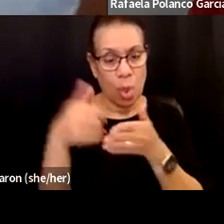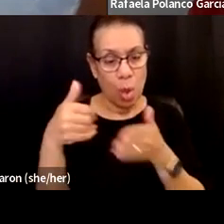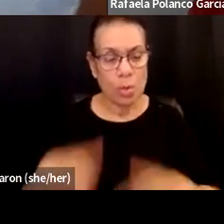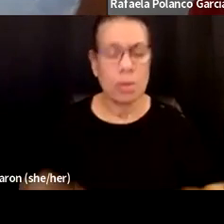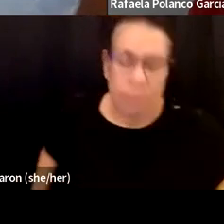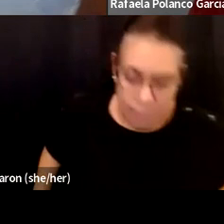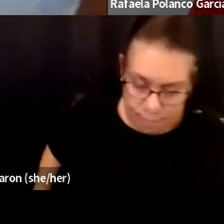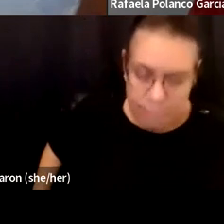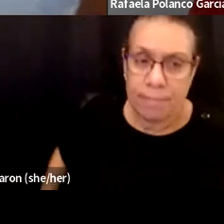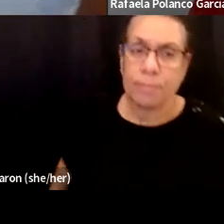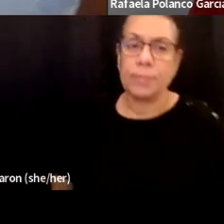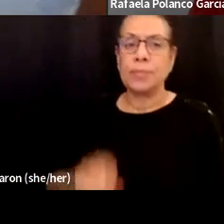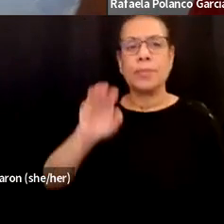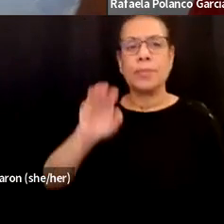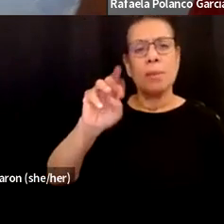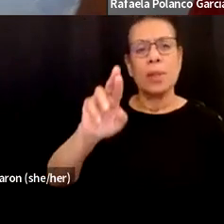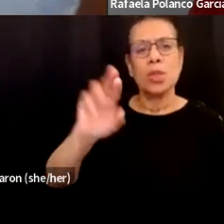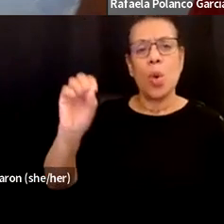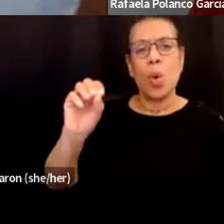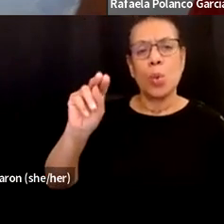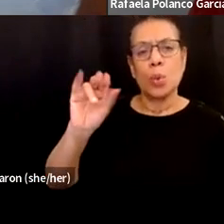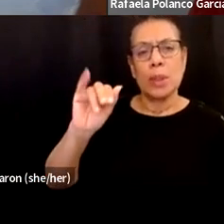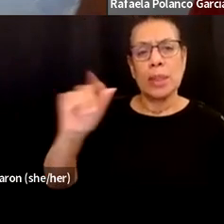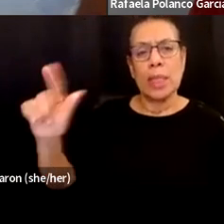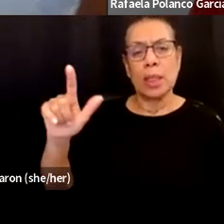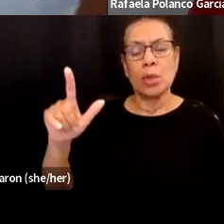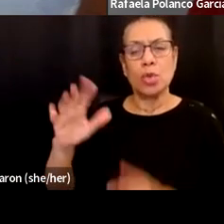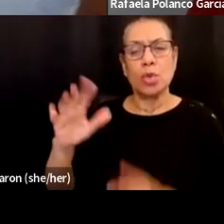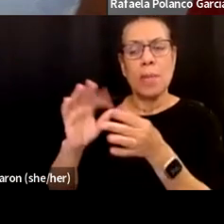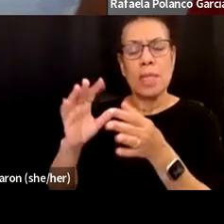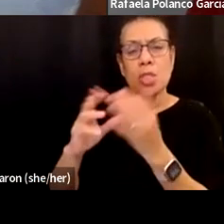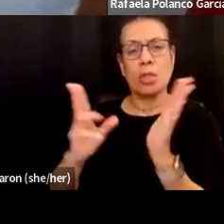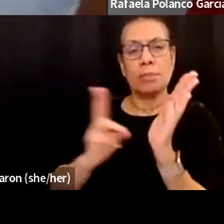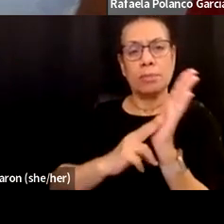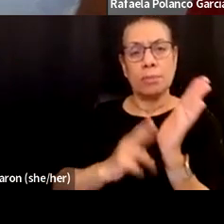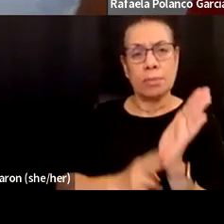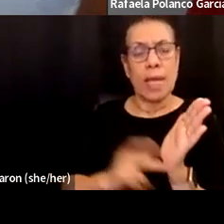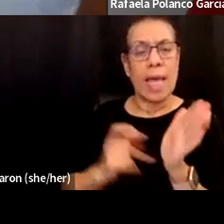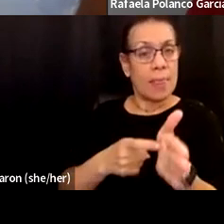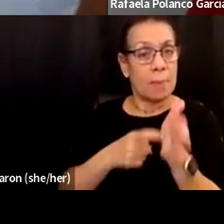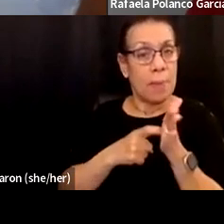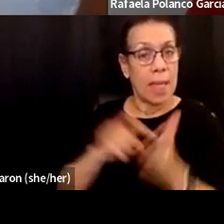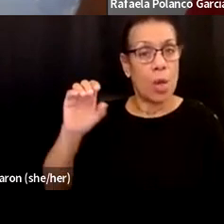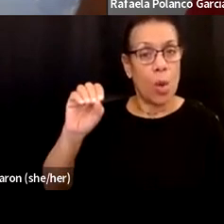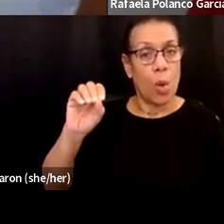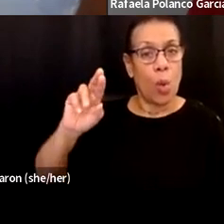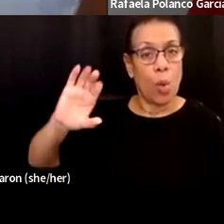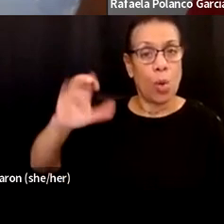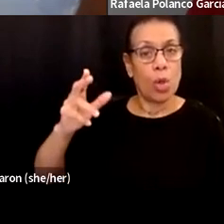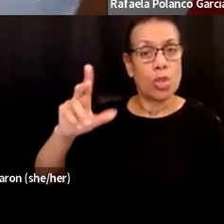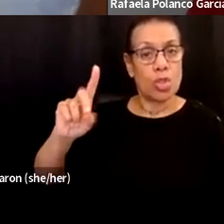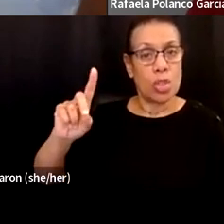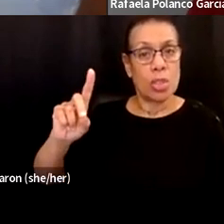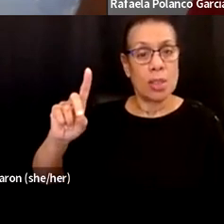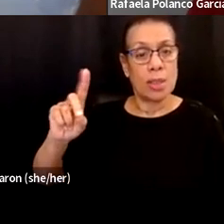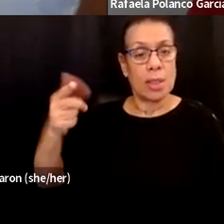i also um mr o'neal you mentioned um the enrollment and sort of the demand at orchard gardens it's worth noting that brighton was projected to be at